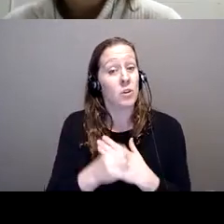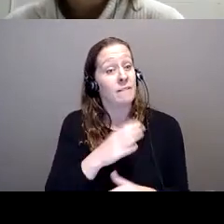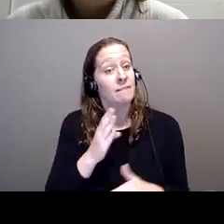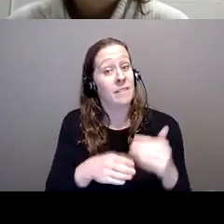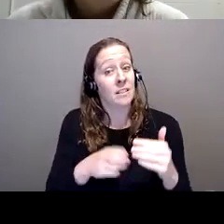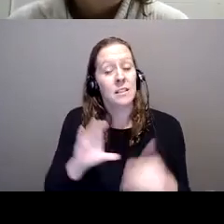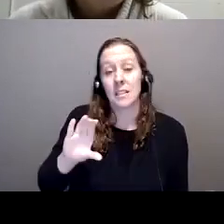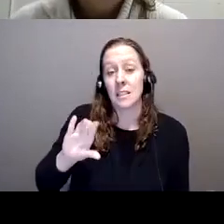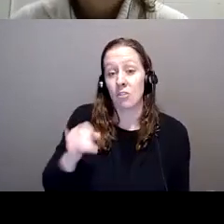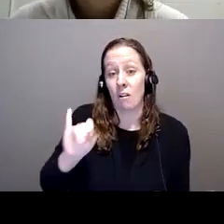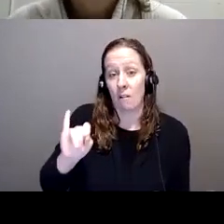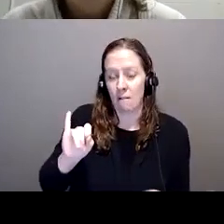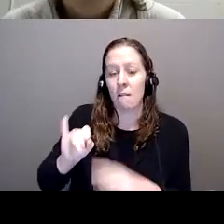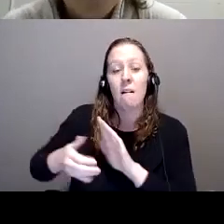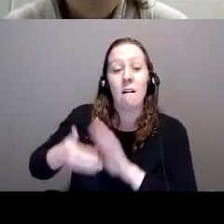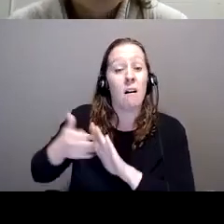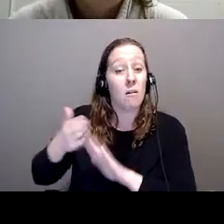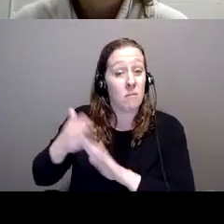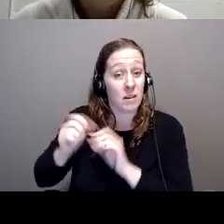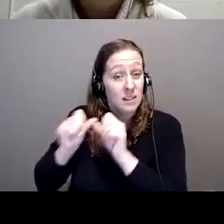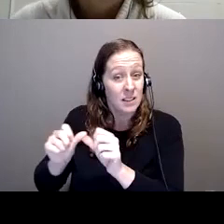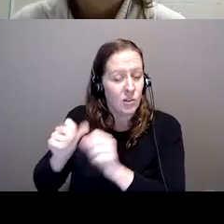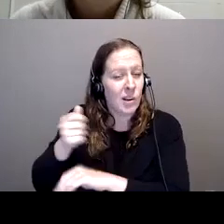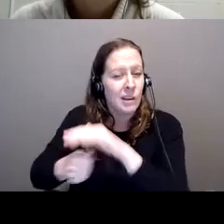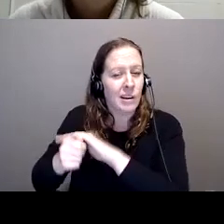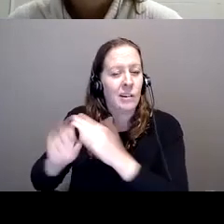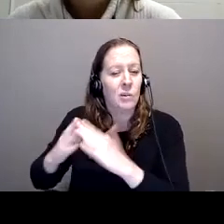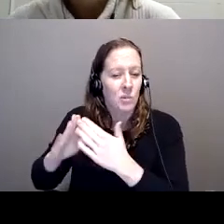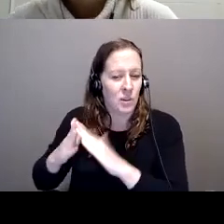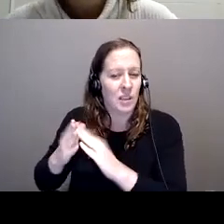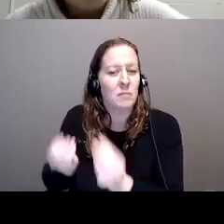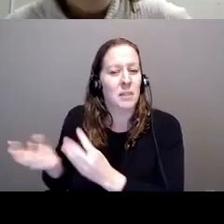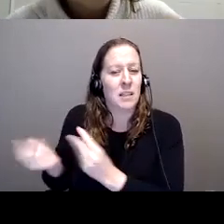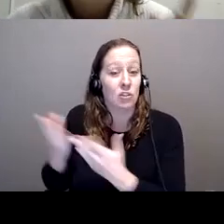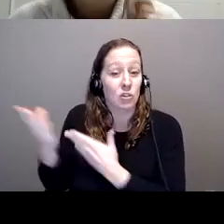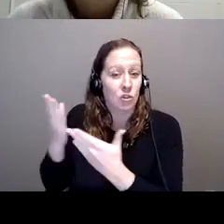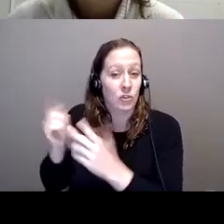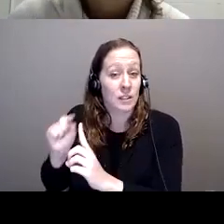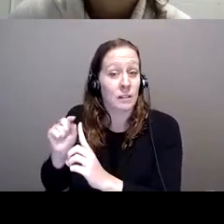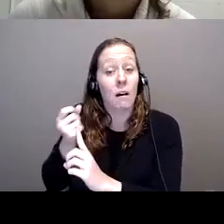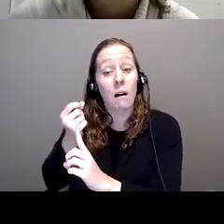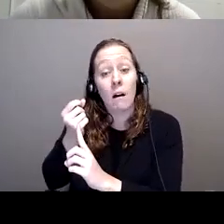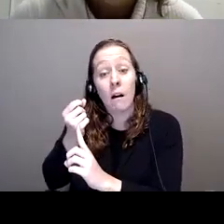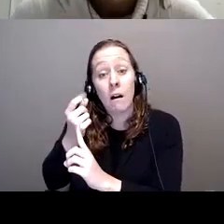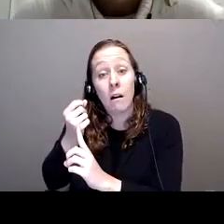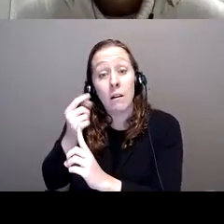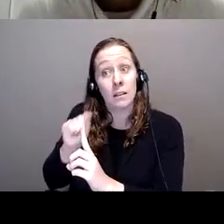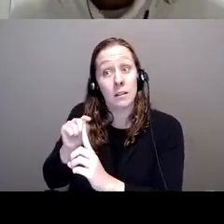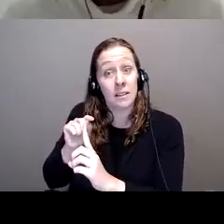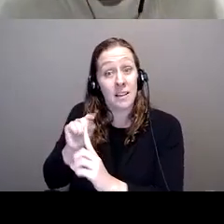operate the service under its community mediation service program umbrella, even though it uses more tools than just